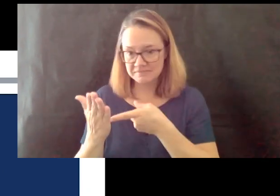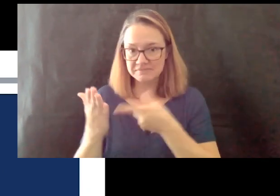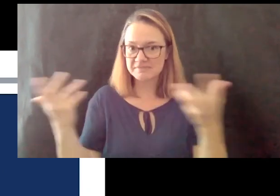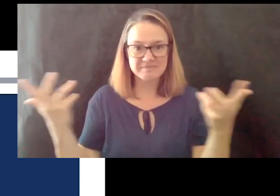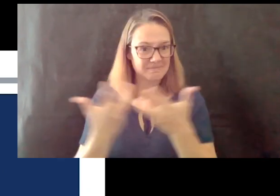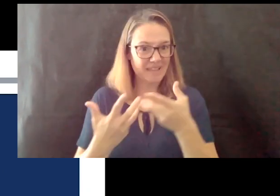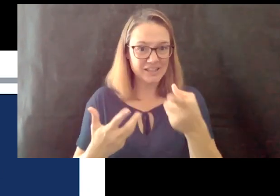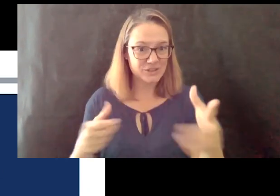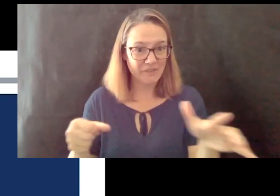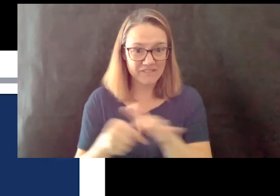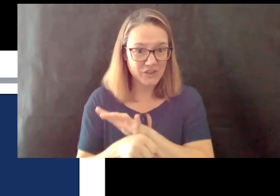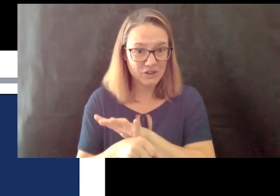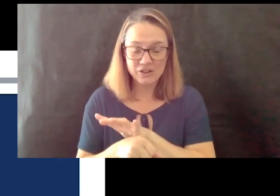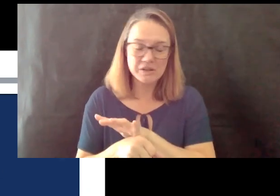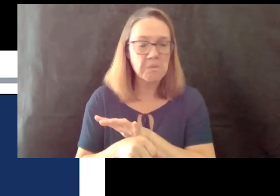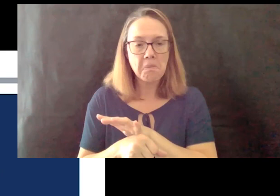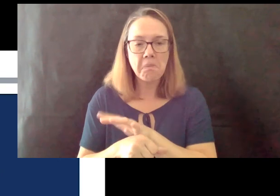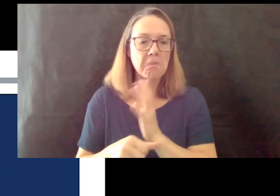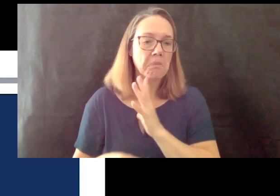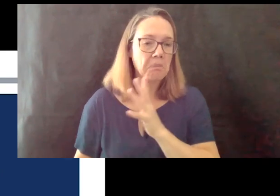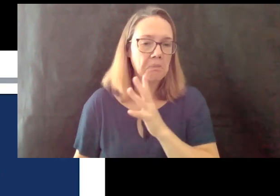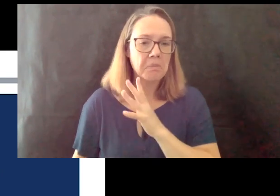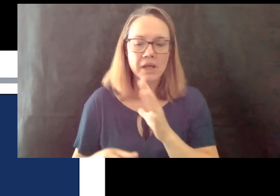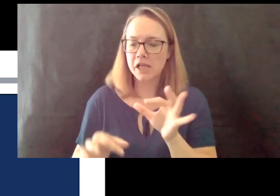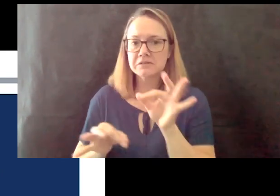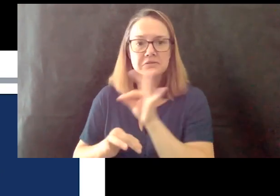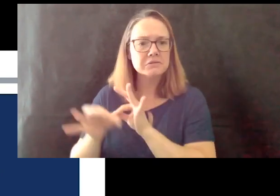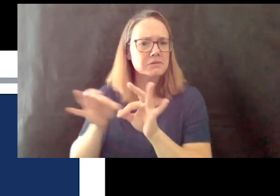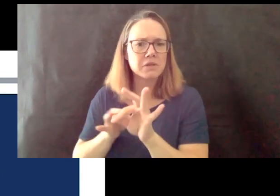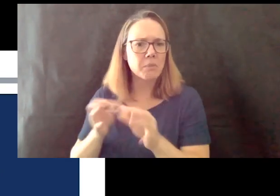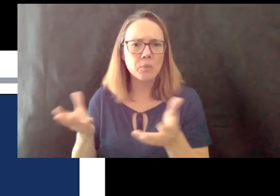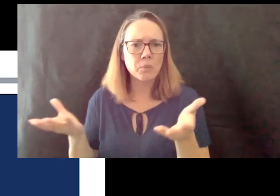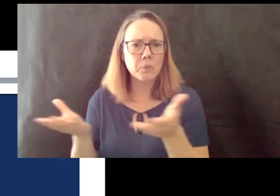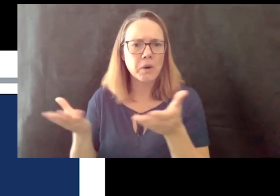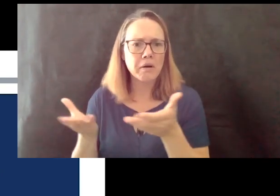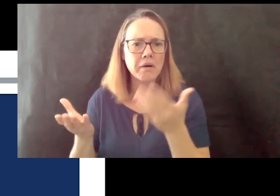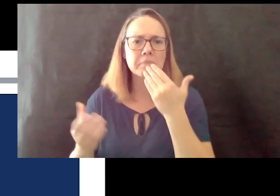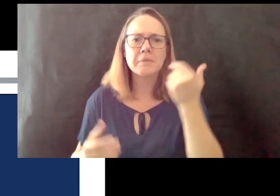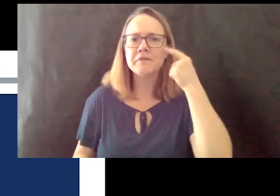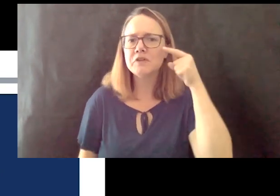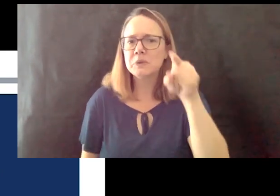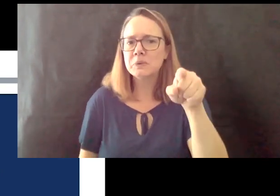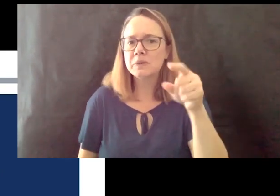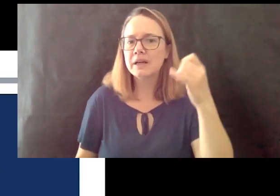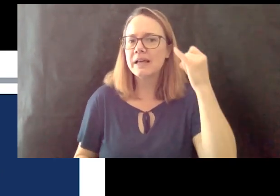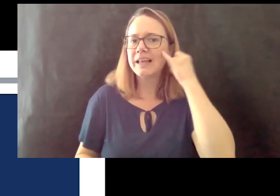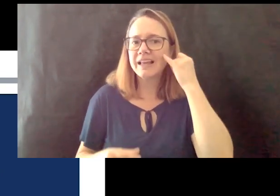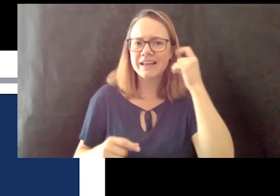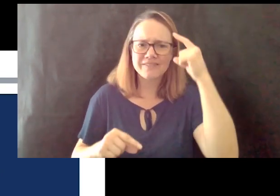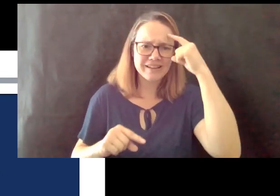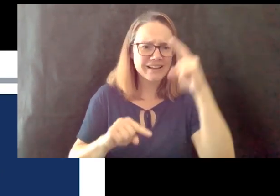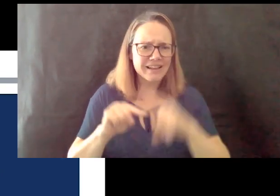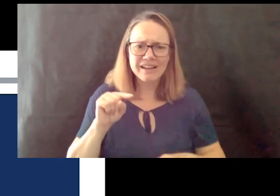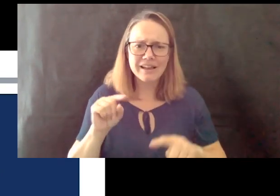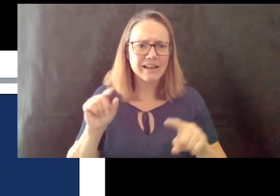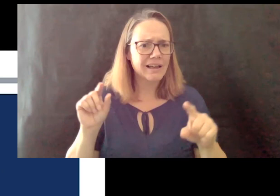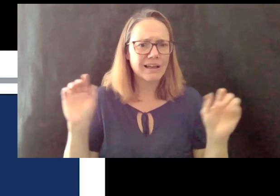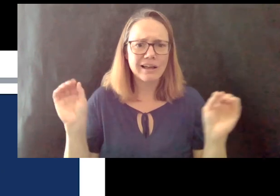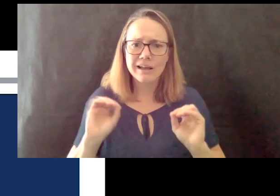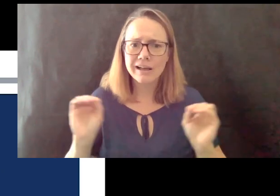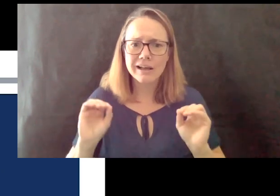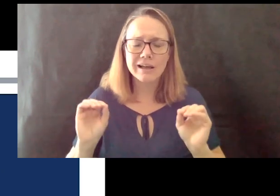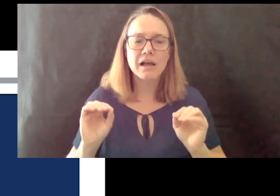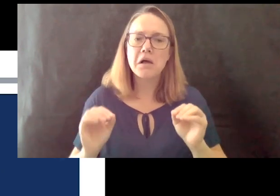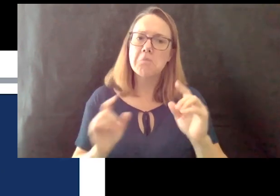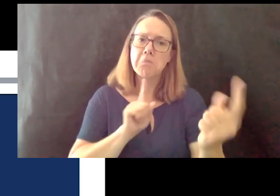and see, like I said, if it's not ideal for you, what substitutions can you make that would make it more ideal for you? And if you